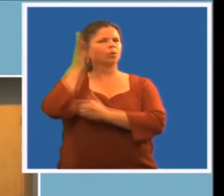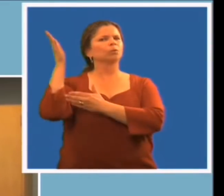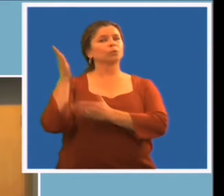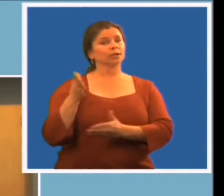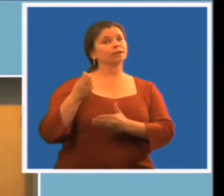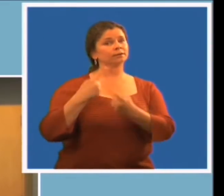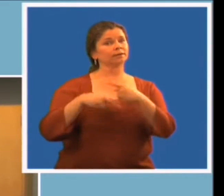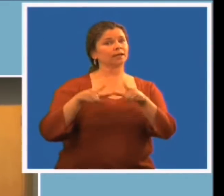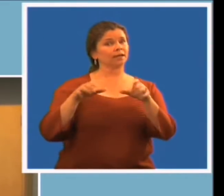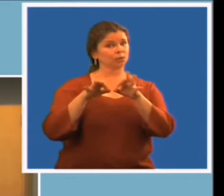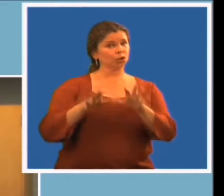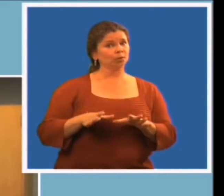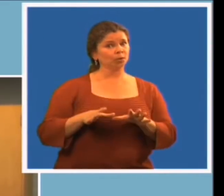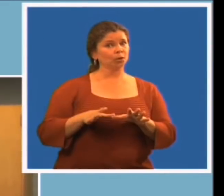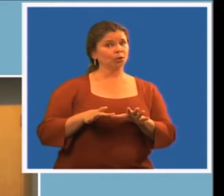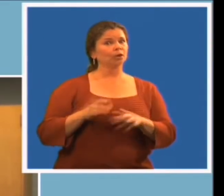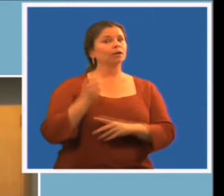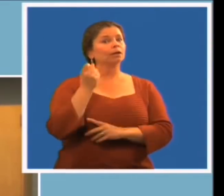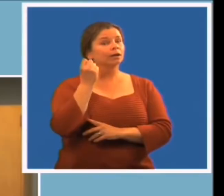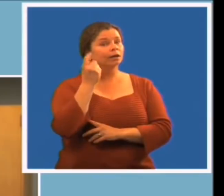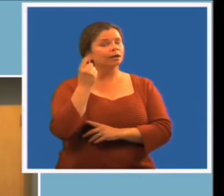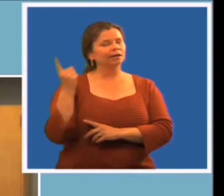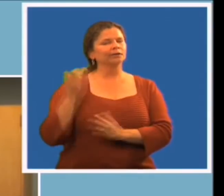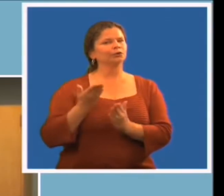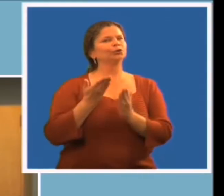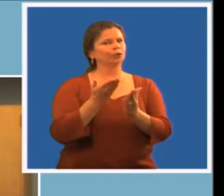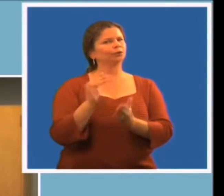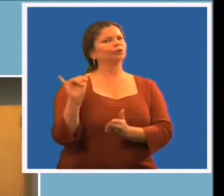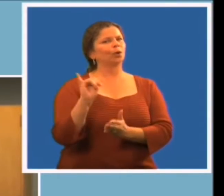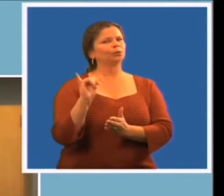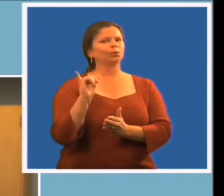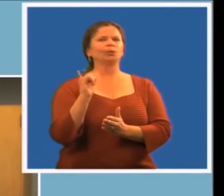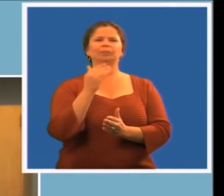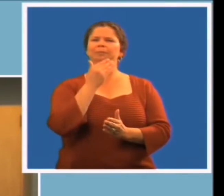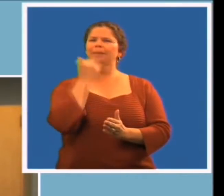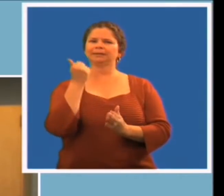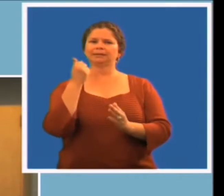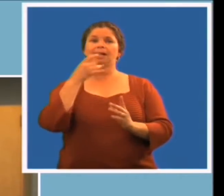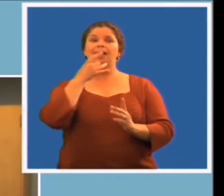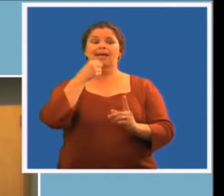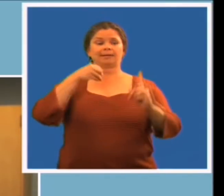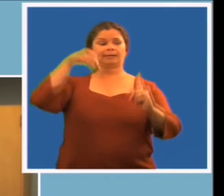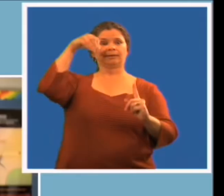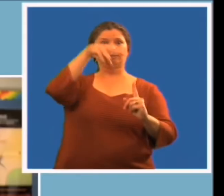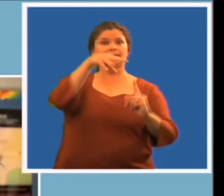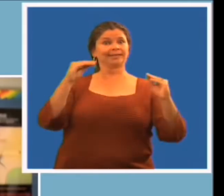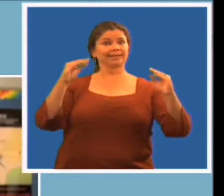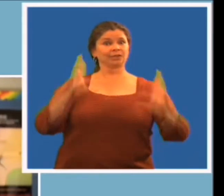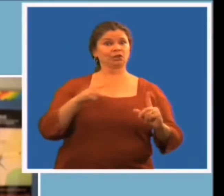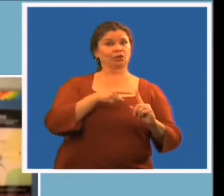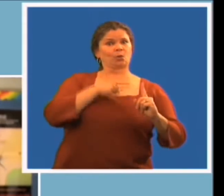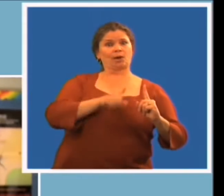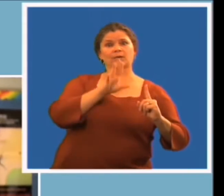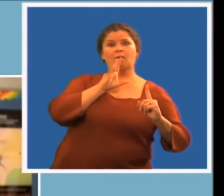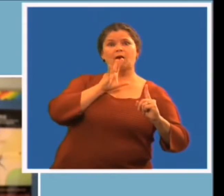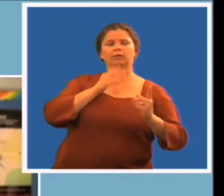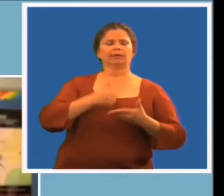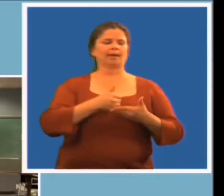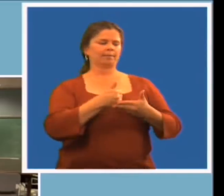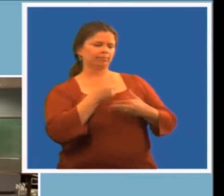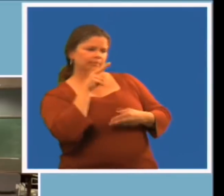with him. But he also suggested that we have really good light on the teachers who'd be speaking today so that he could read their lips